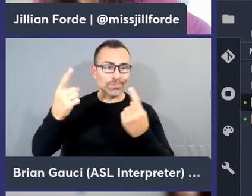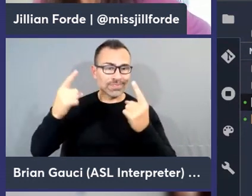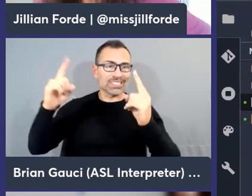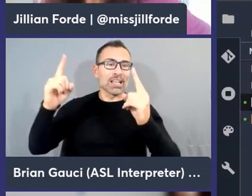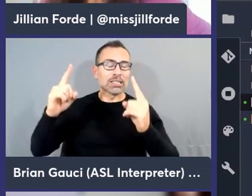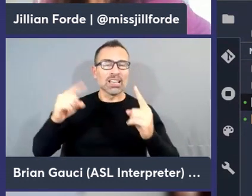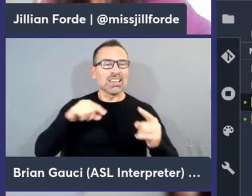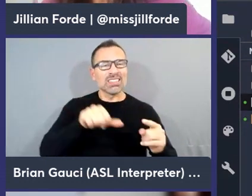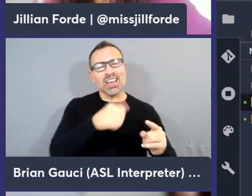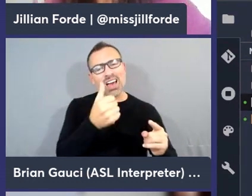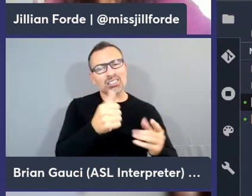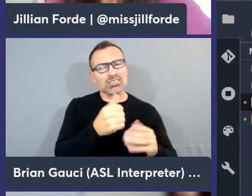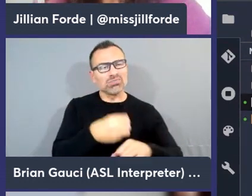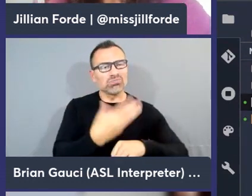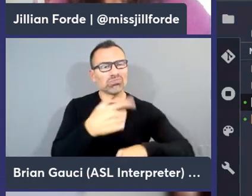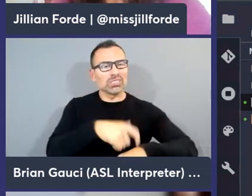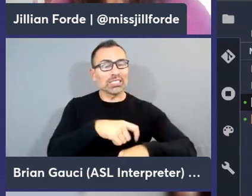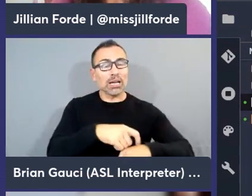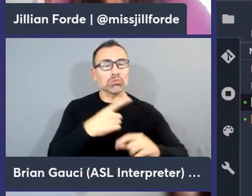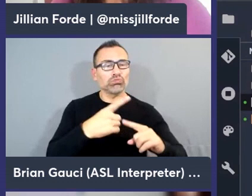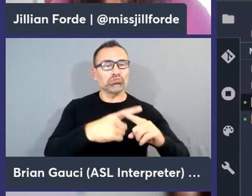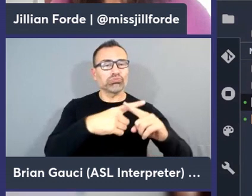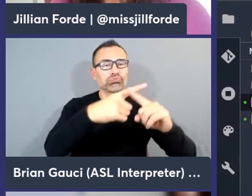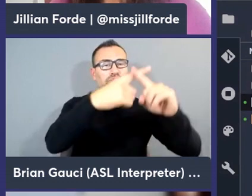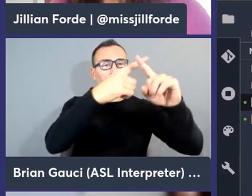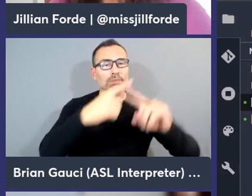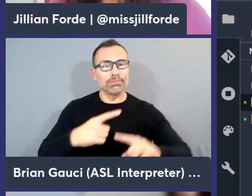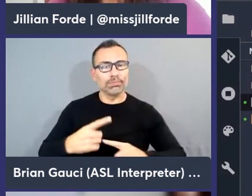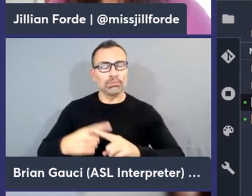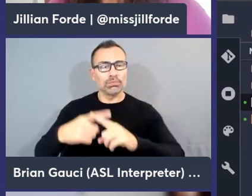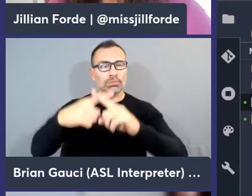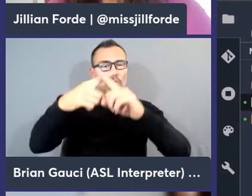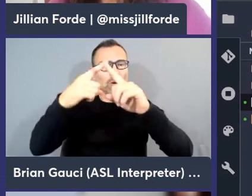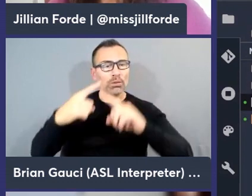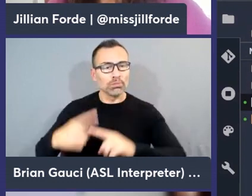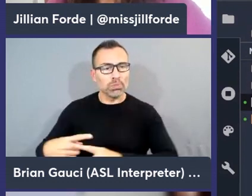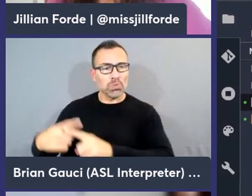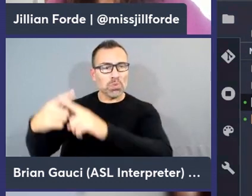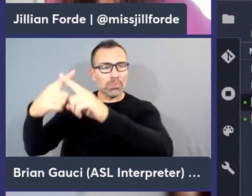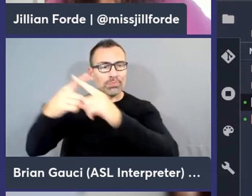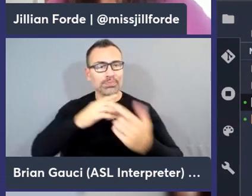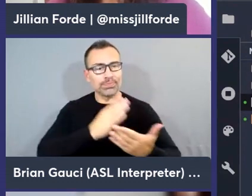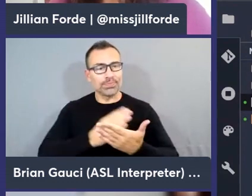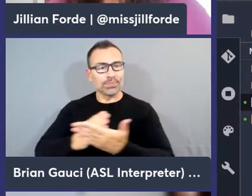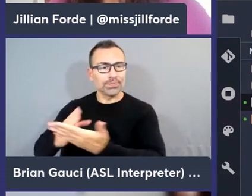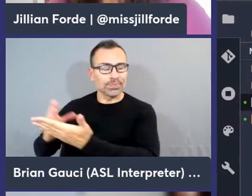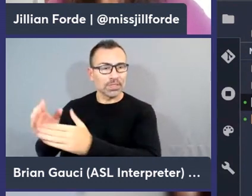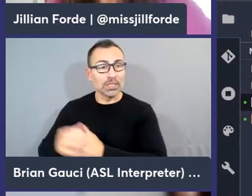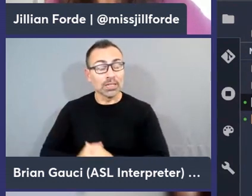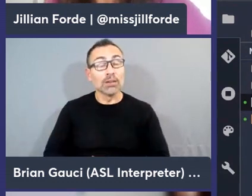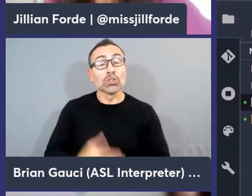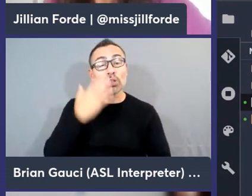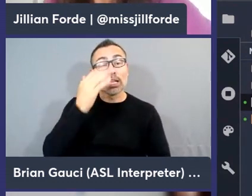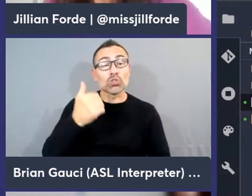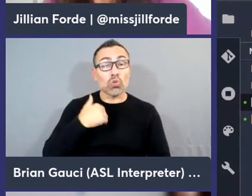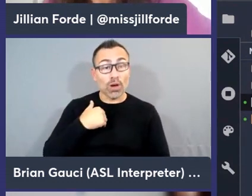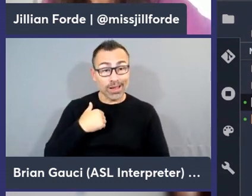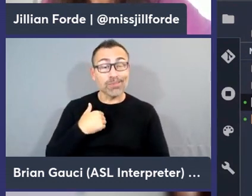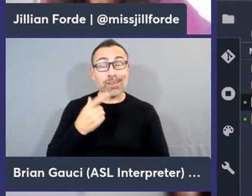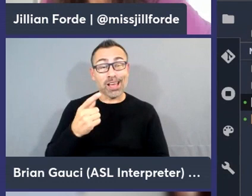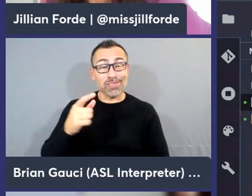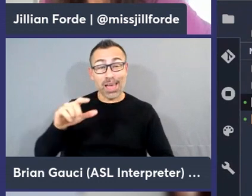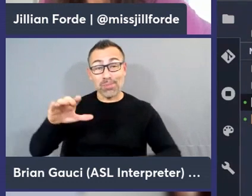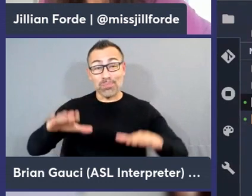combine these high fidelity evaluations with low fidelity evaluations and give you that very good